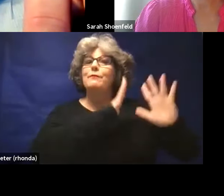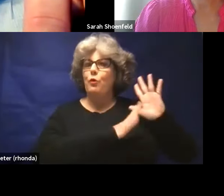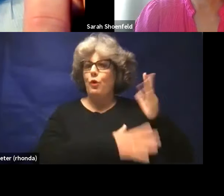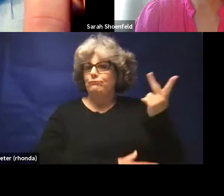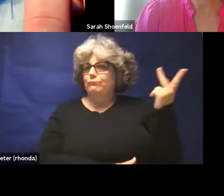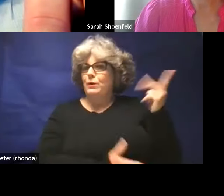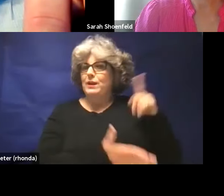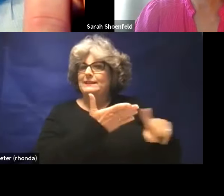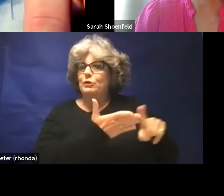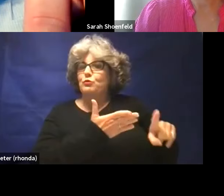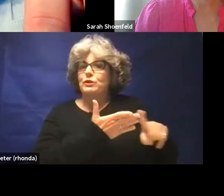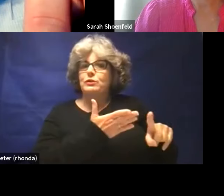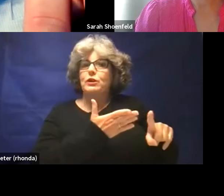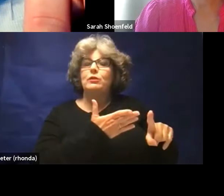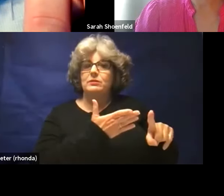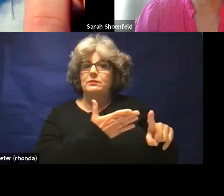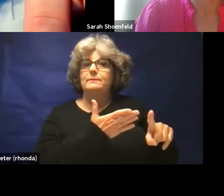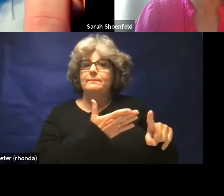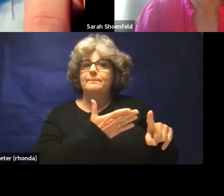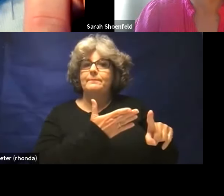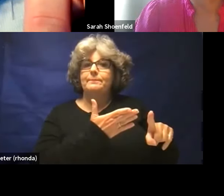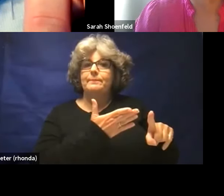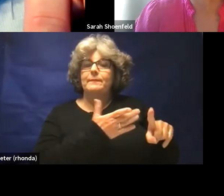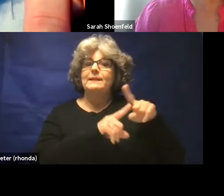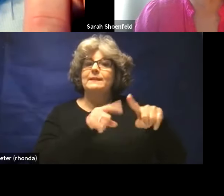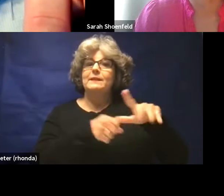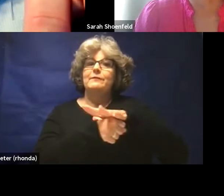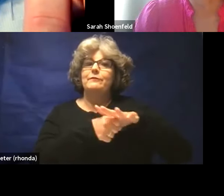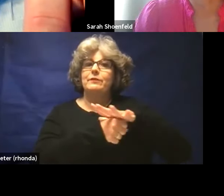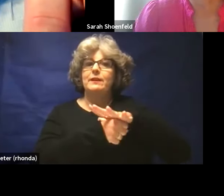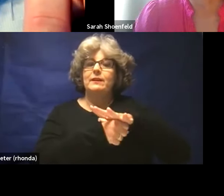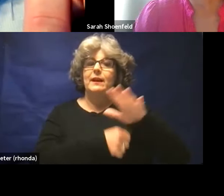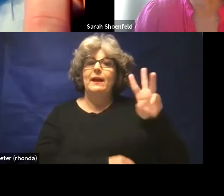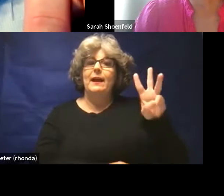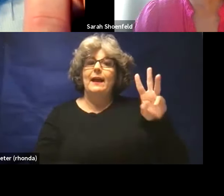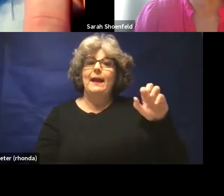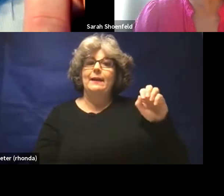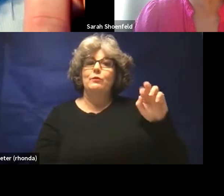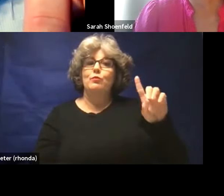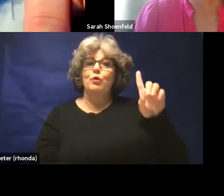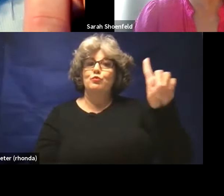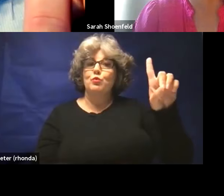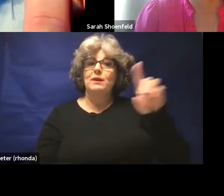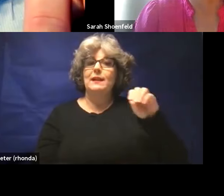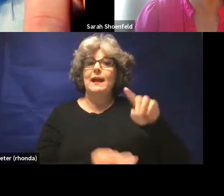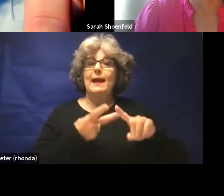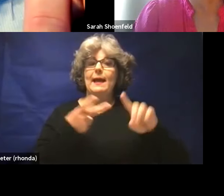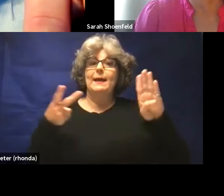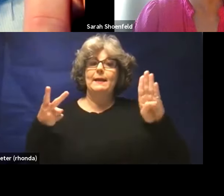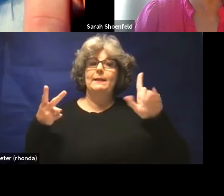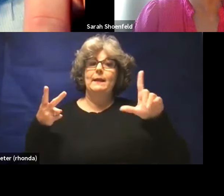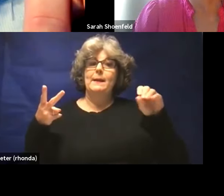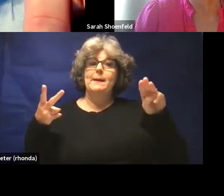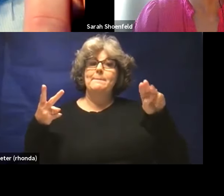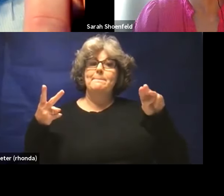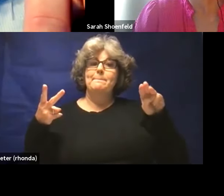research involving several neighborhoods in Ward 1 and also in Bloomingdale. So that sort of, it's